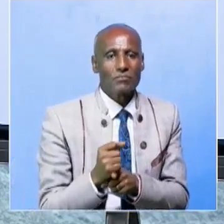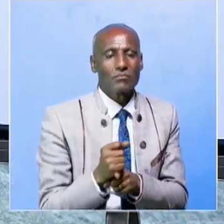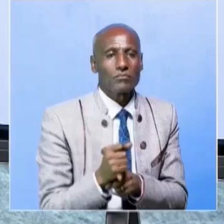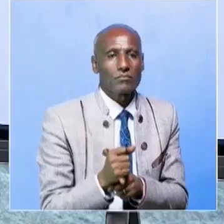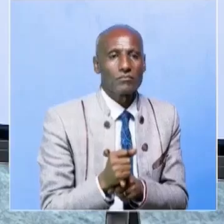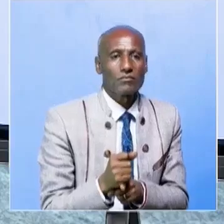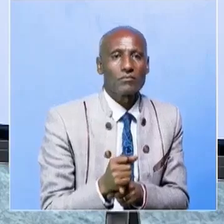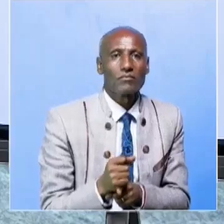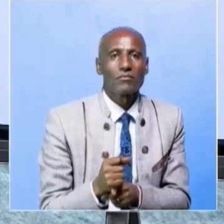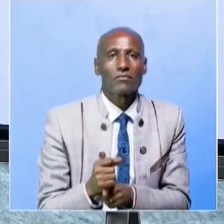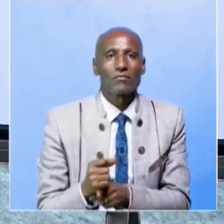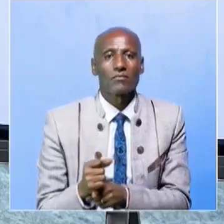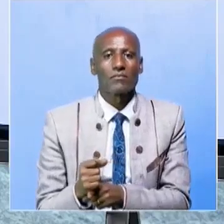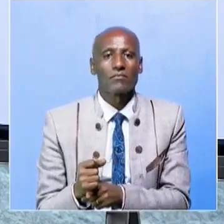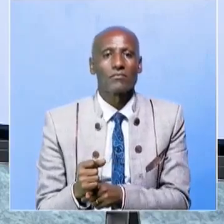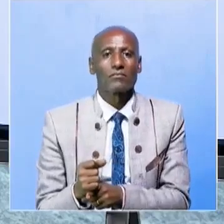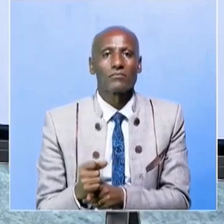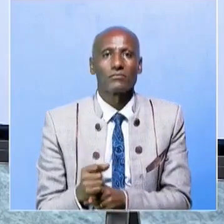meaning.